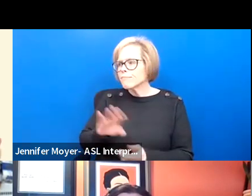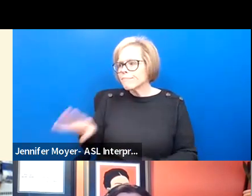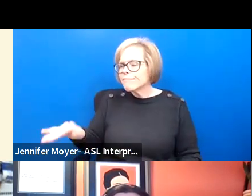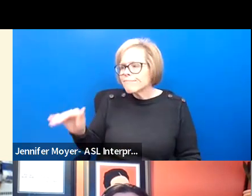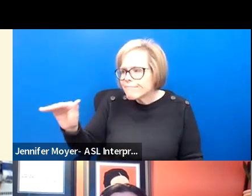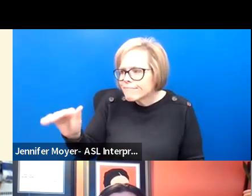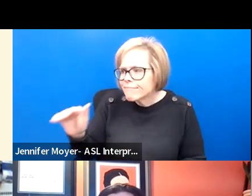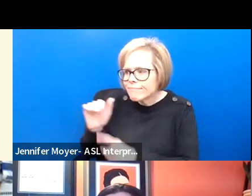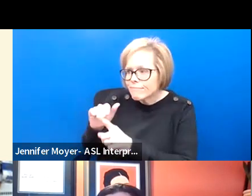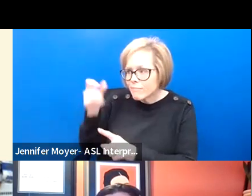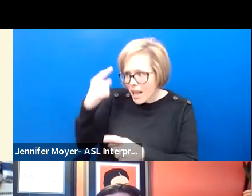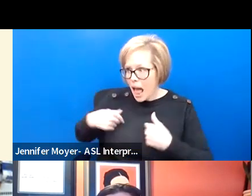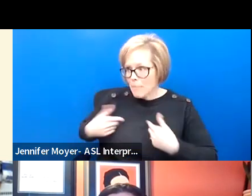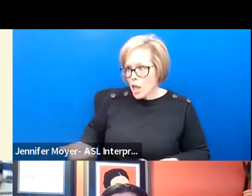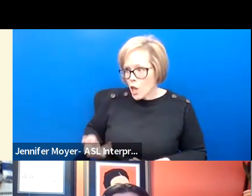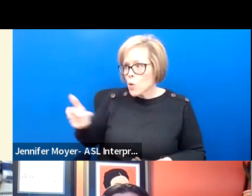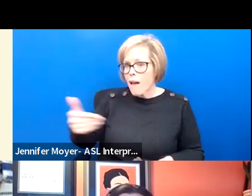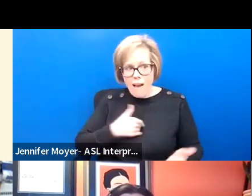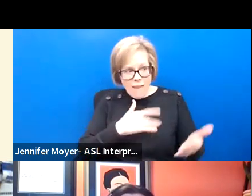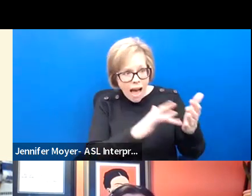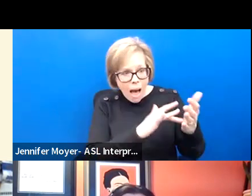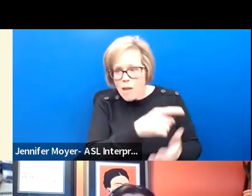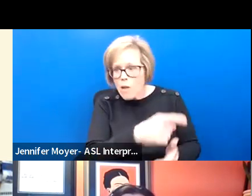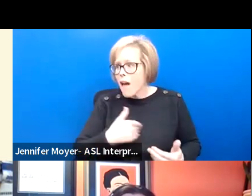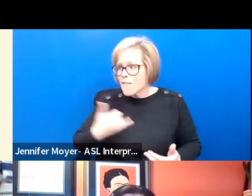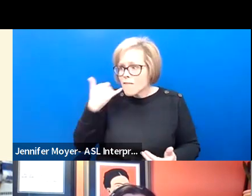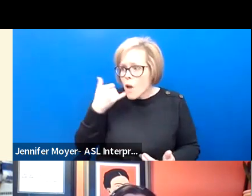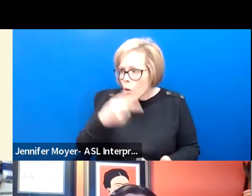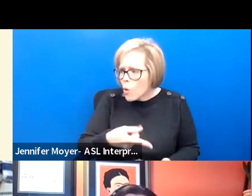reminder, I'm here. You've got the iPad, you've got the phone at the bedside,